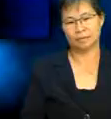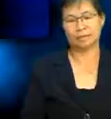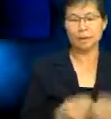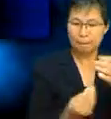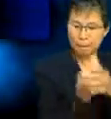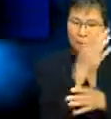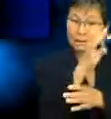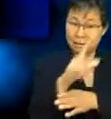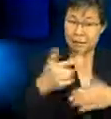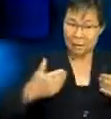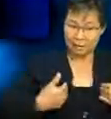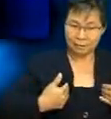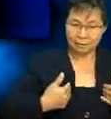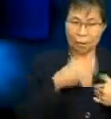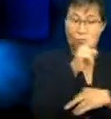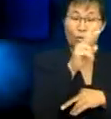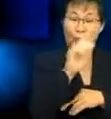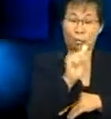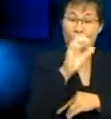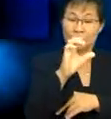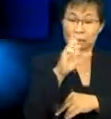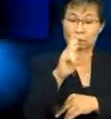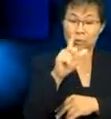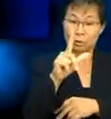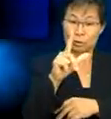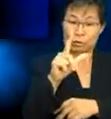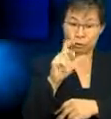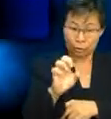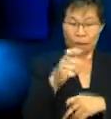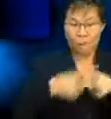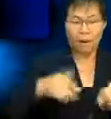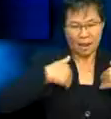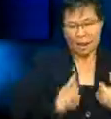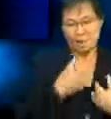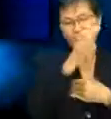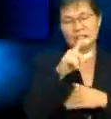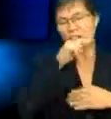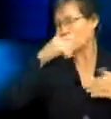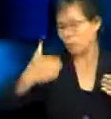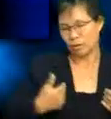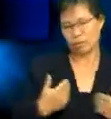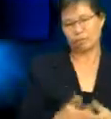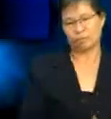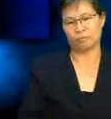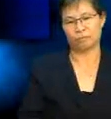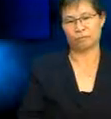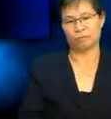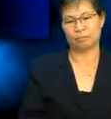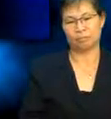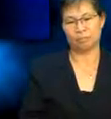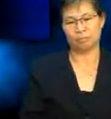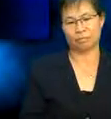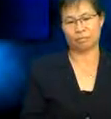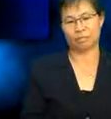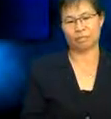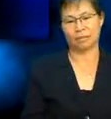A plant cell has a vacuole, but animal cells do not.